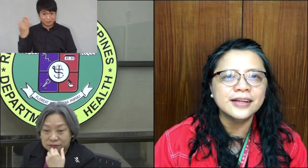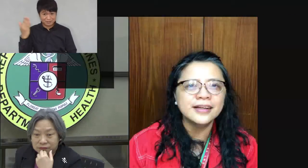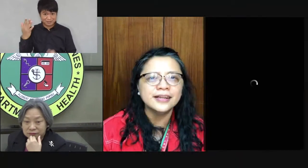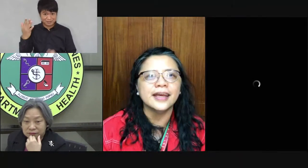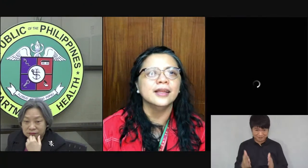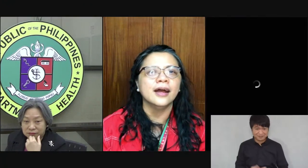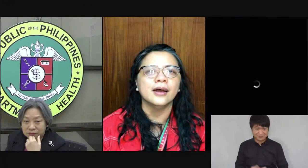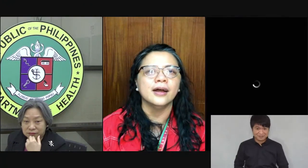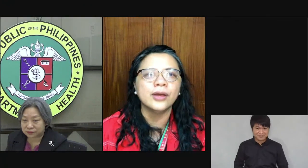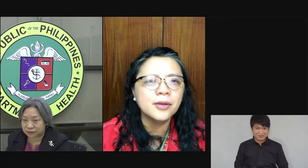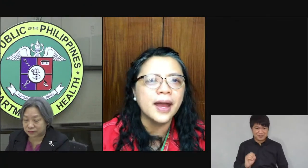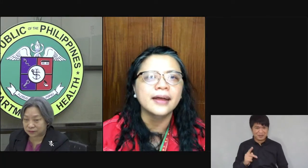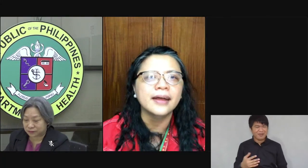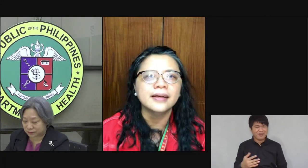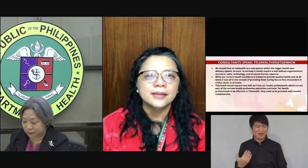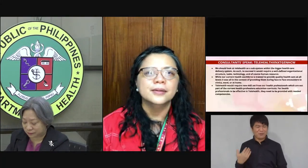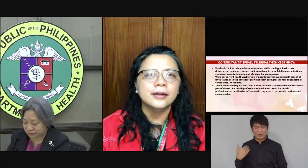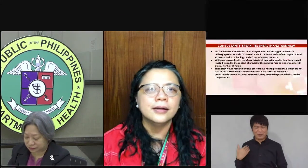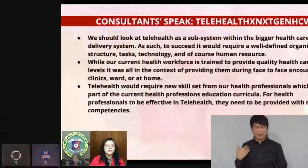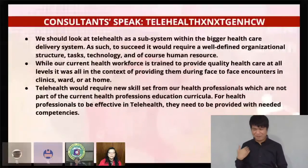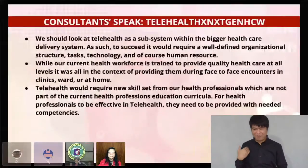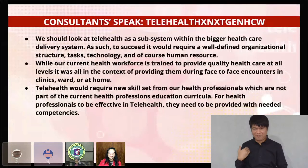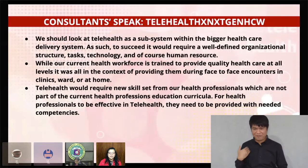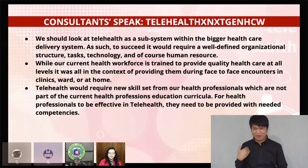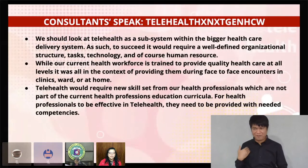next speaker? Yan. Okay. Meron pa.